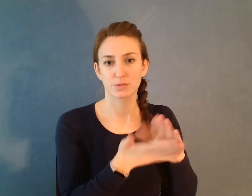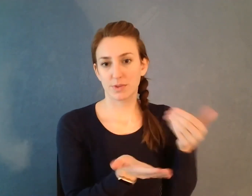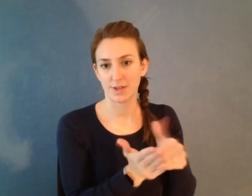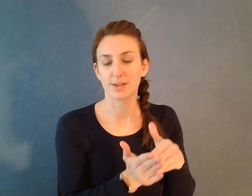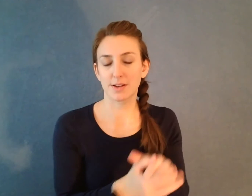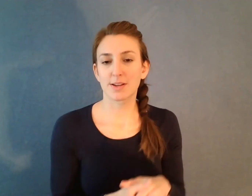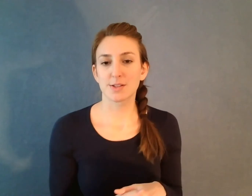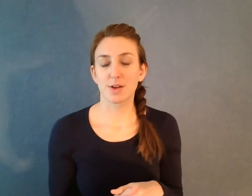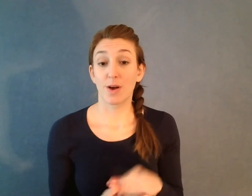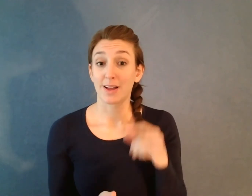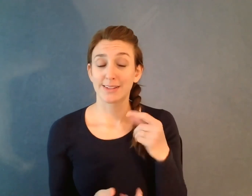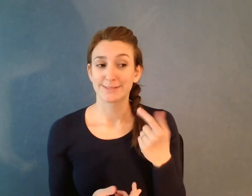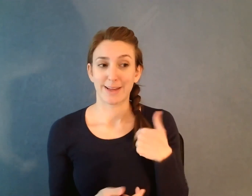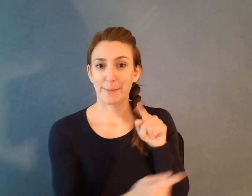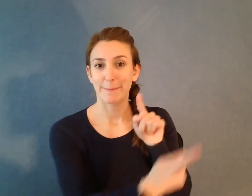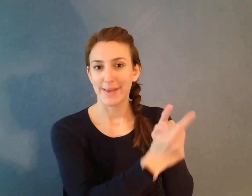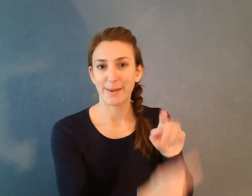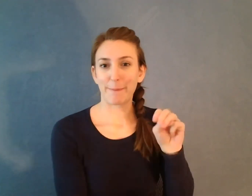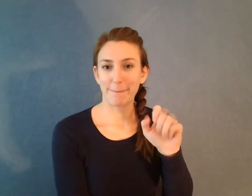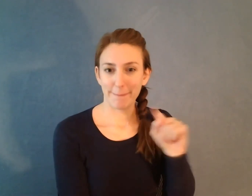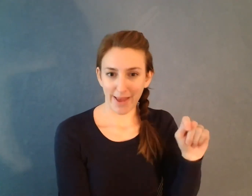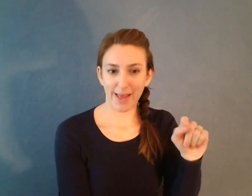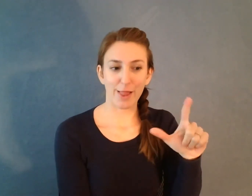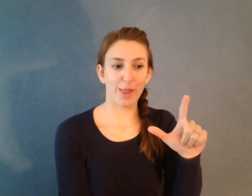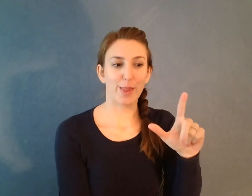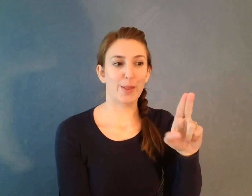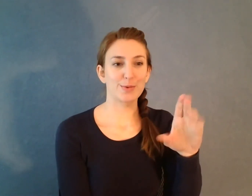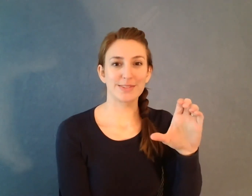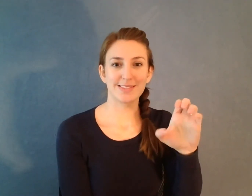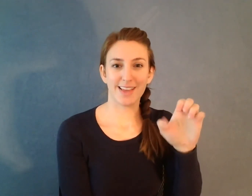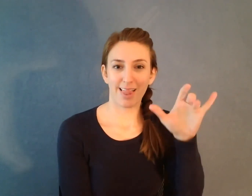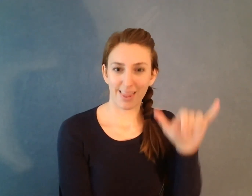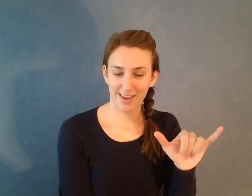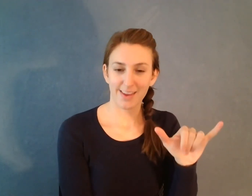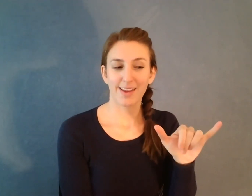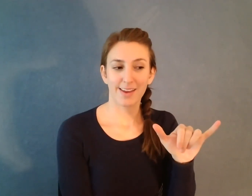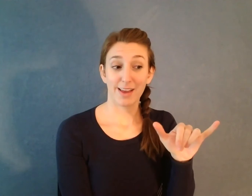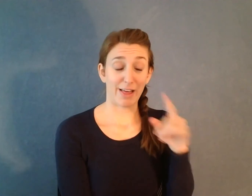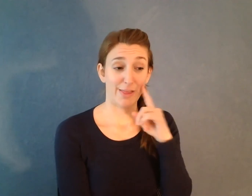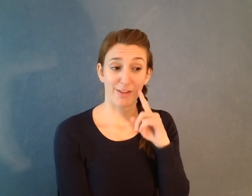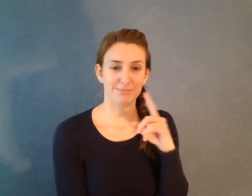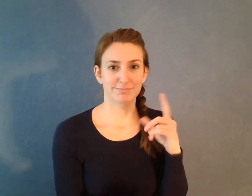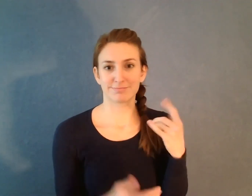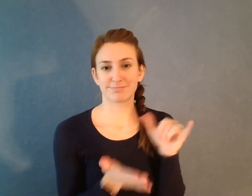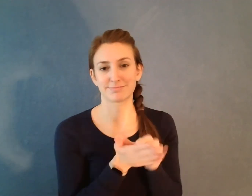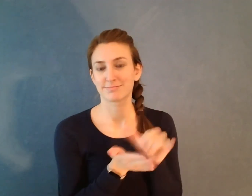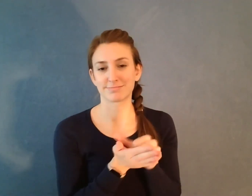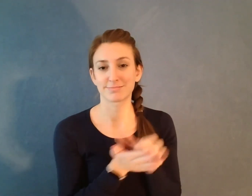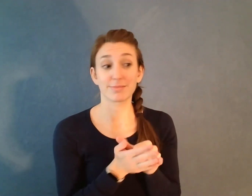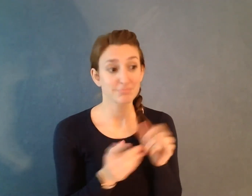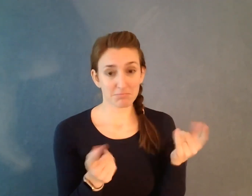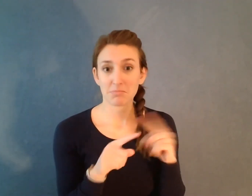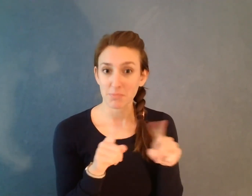was going to be able to happen like at a higher level of education. So that was probably the best part about the Law